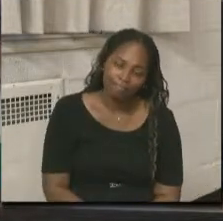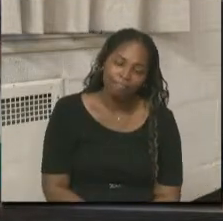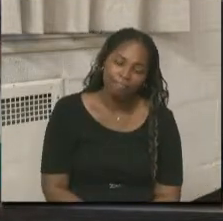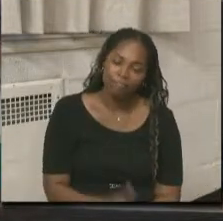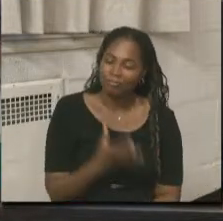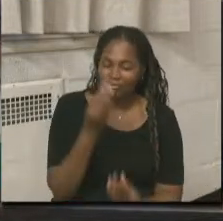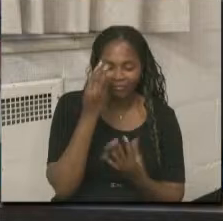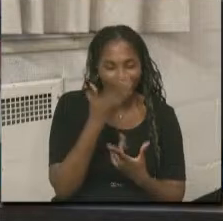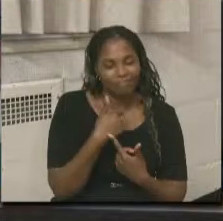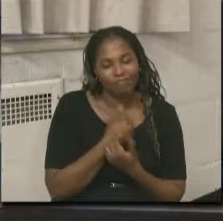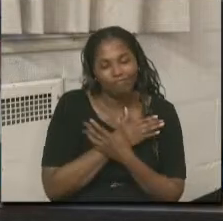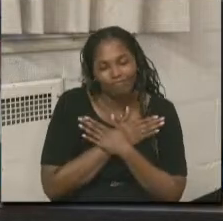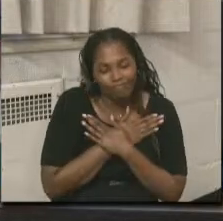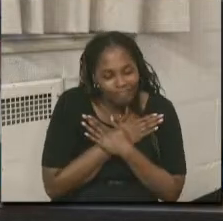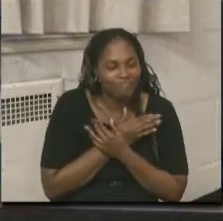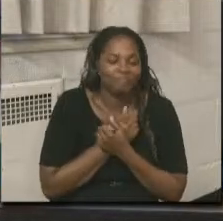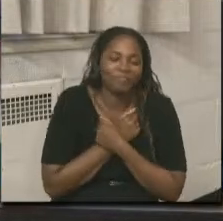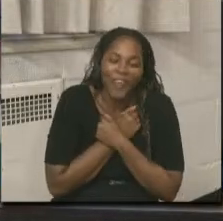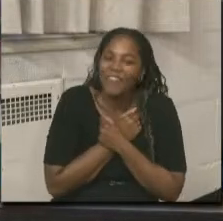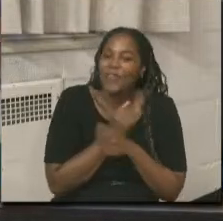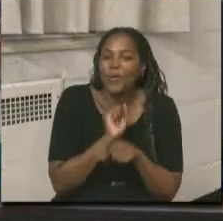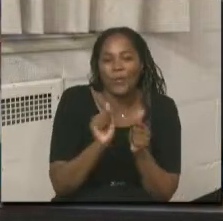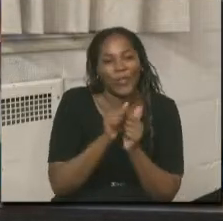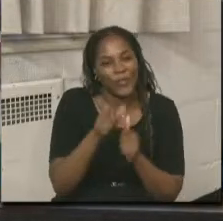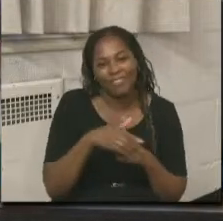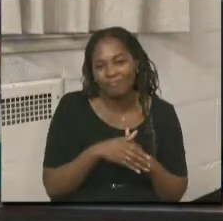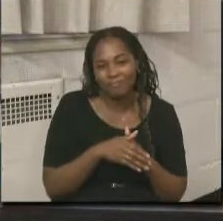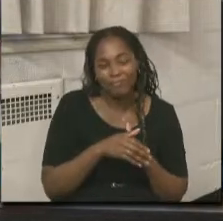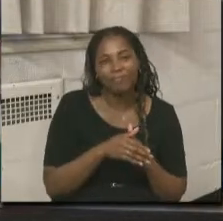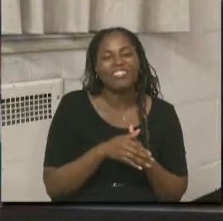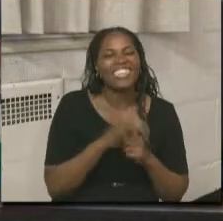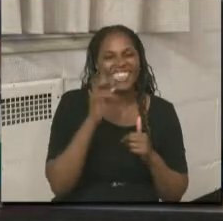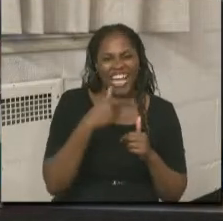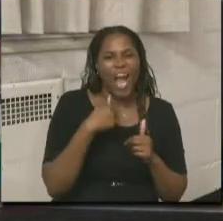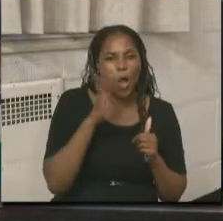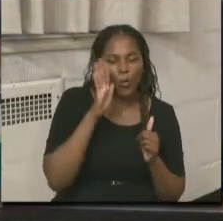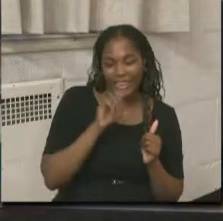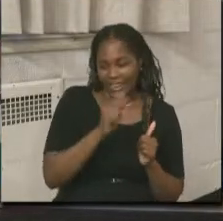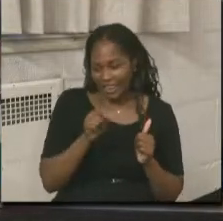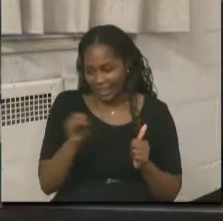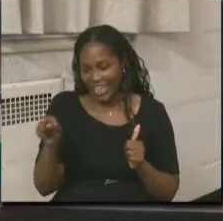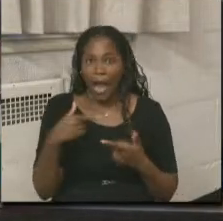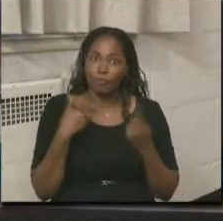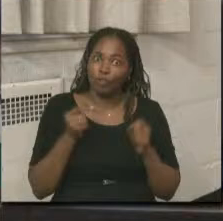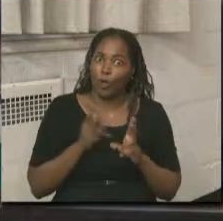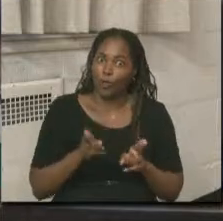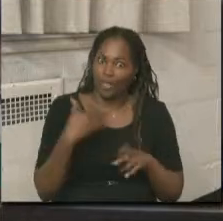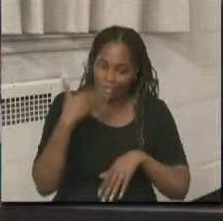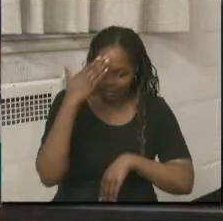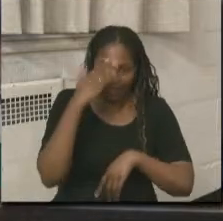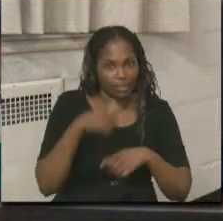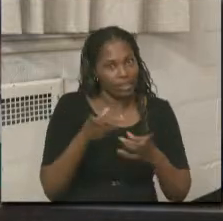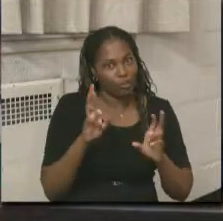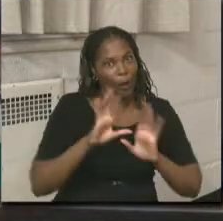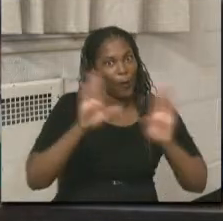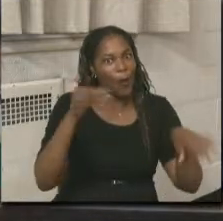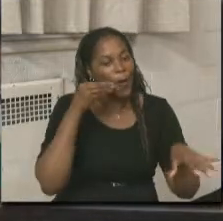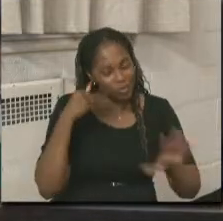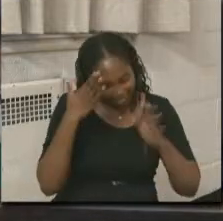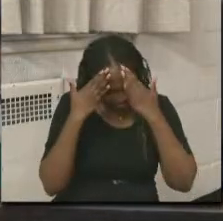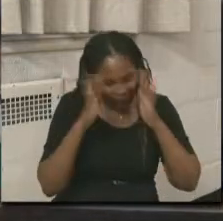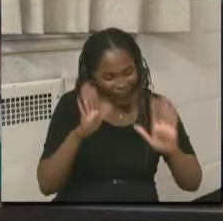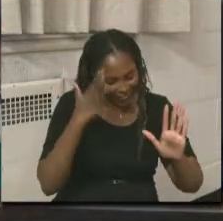I've loved working with you. I'm going to go on this side, then I'll go back to you guys. Again, I'm hurrying up, y'all. I know we got to get home.